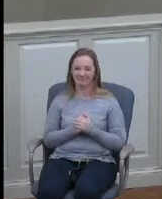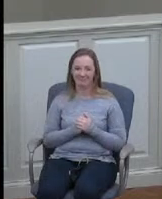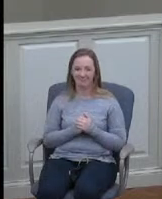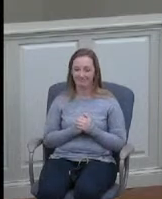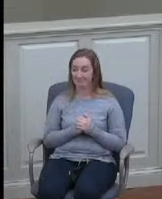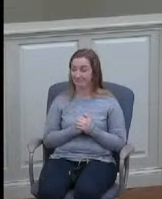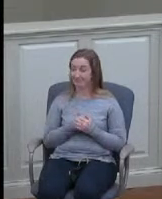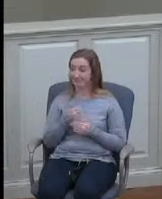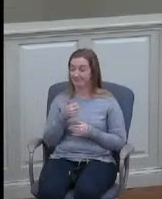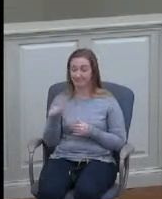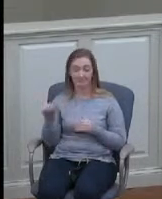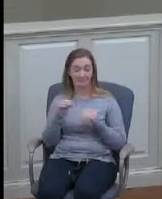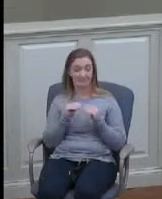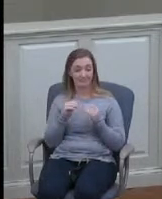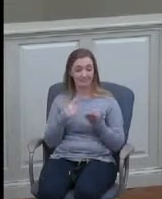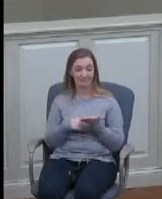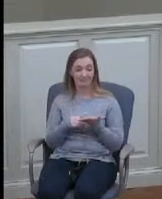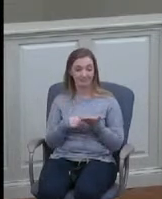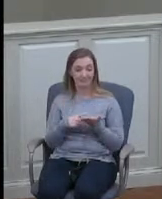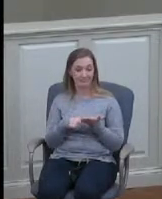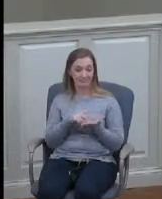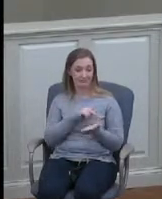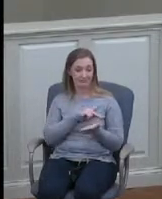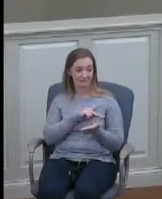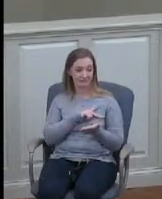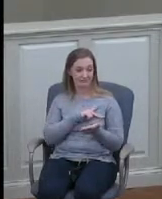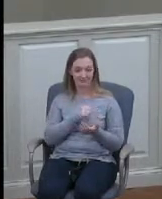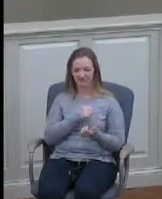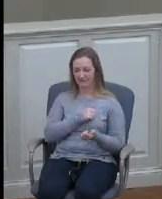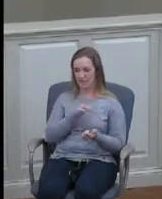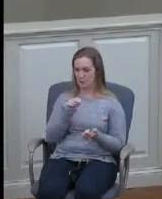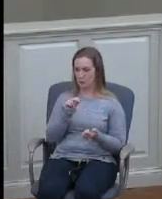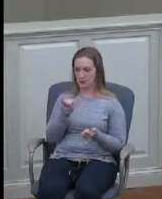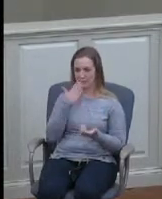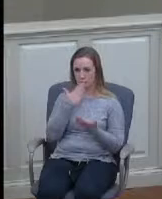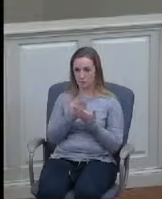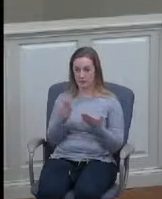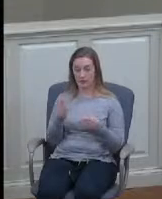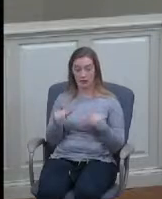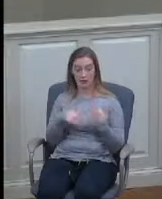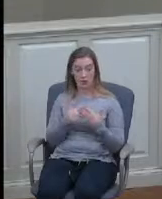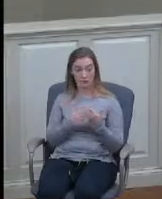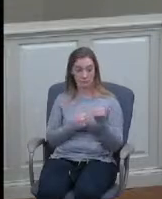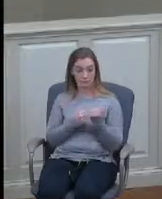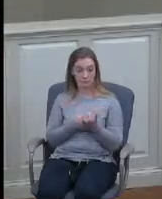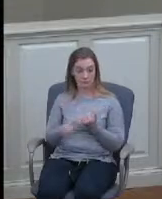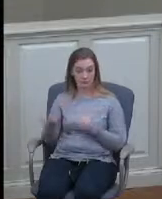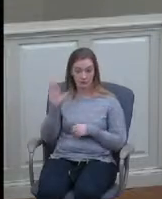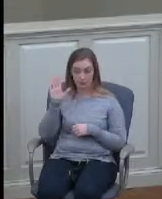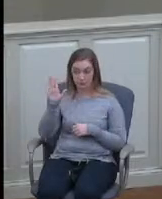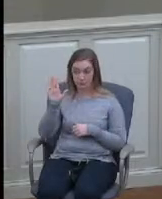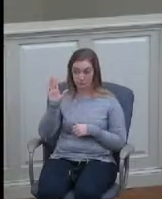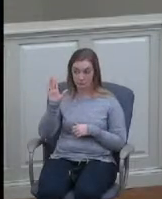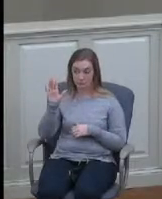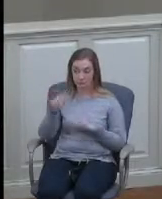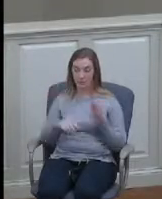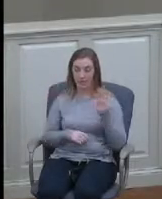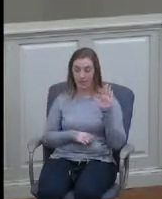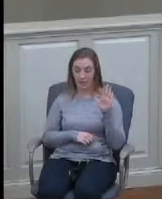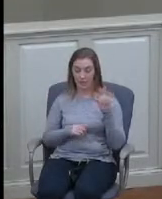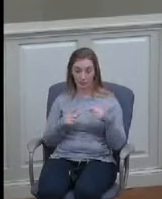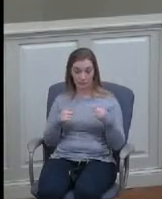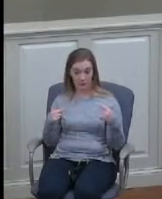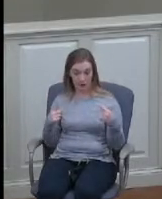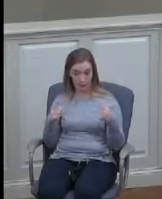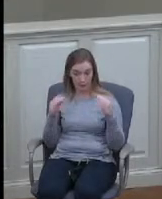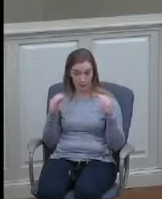Any further discussion? No, that's a good thing, seriously. Seeing none, all in favor of the motion, say aye. Aye. Aye.